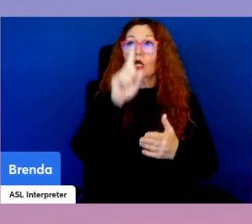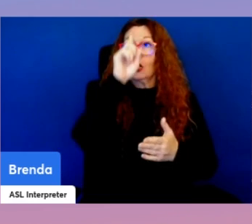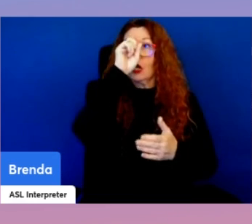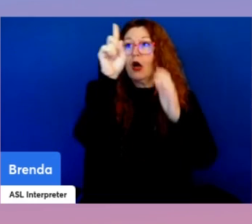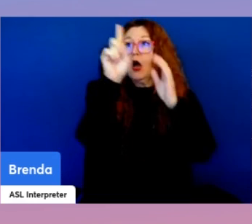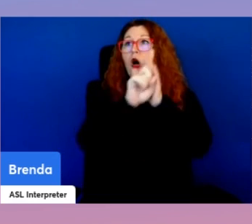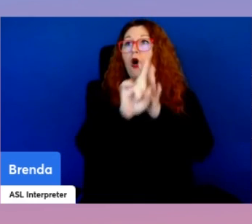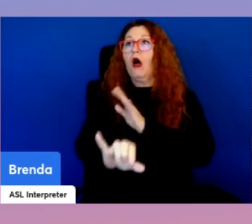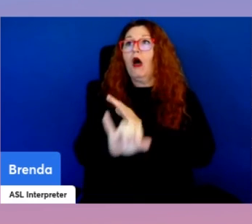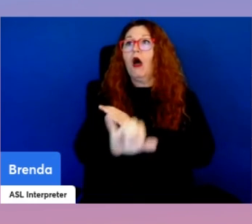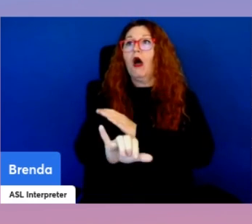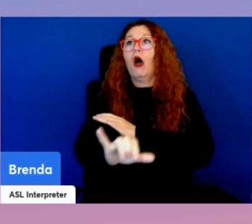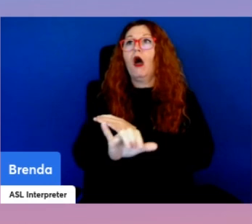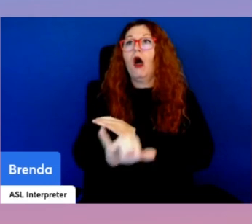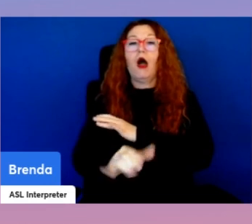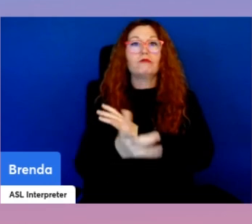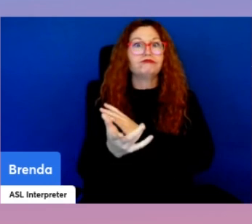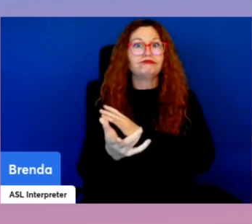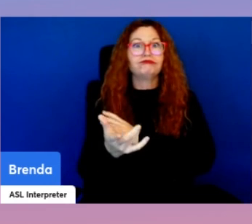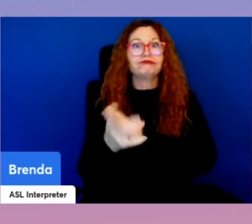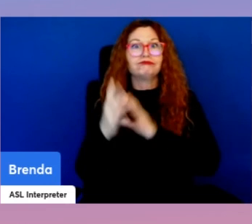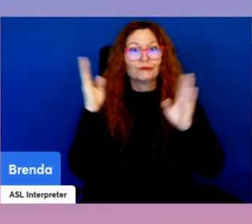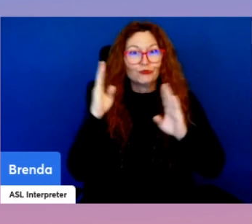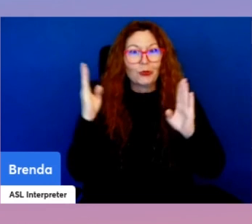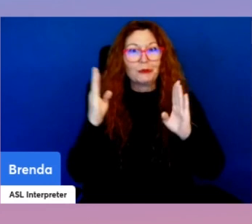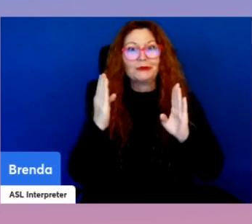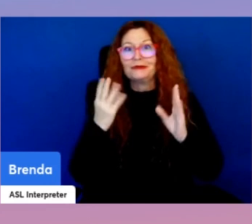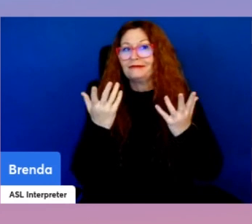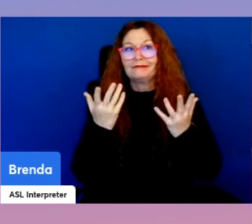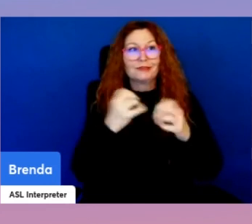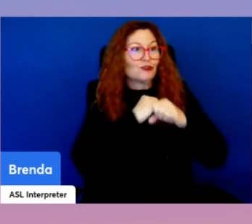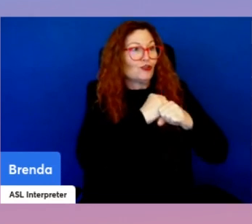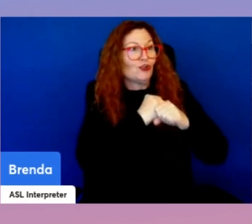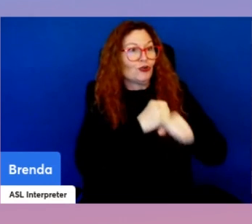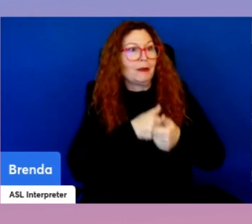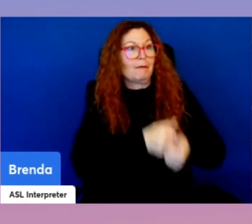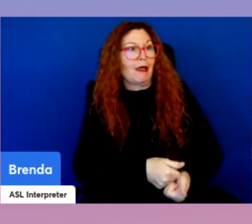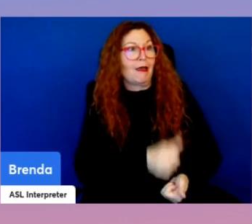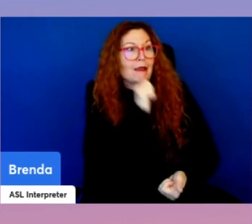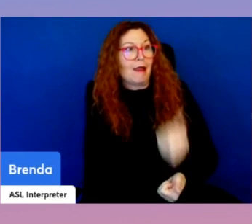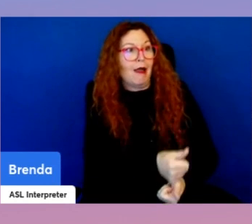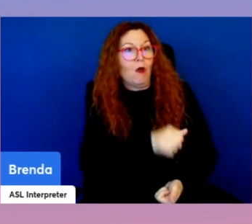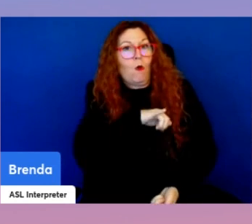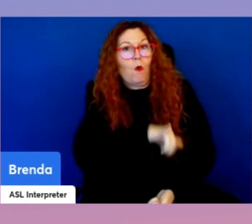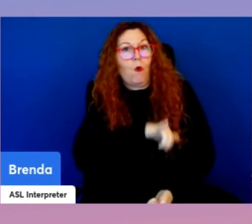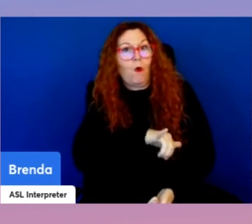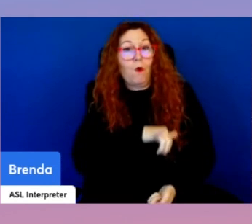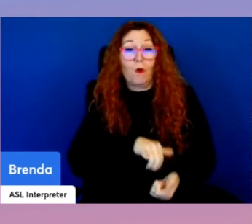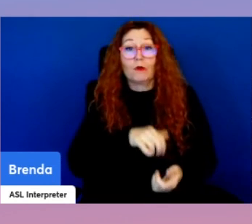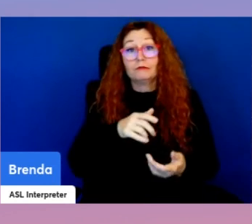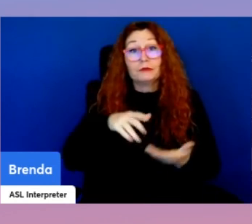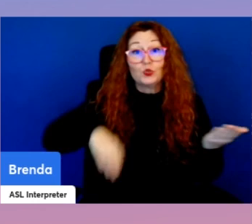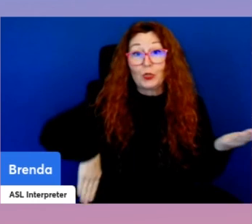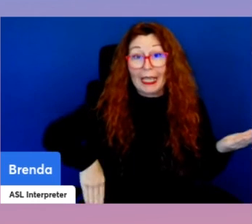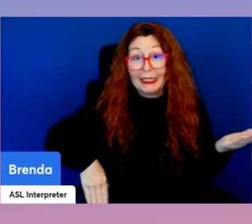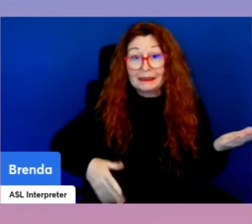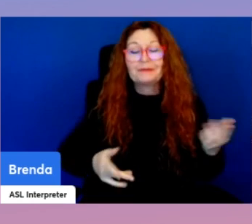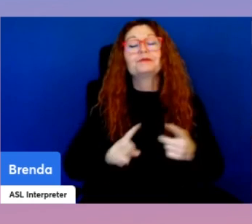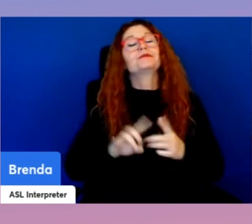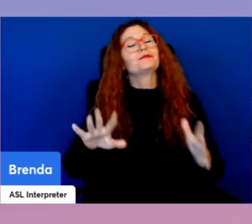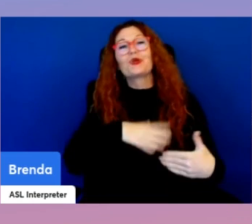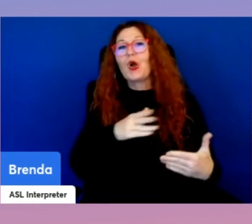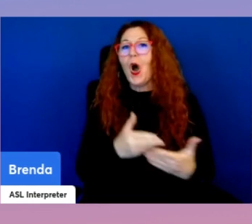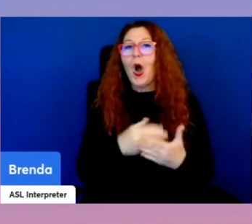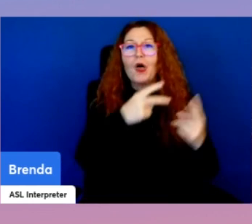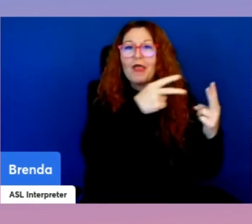with security compliance after the fact. All this code is available on my GitHub, which I definitely